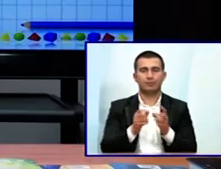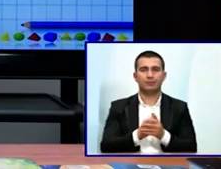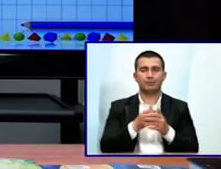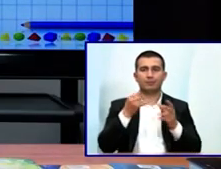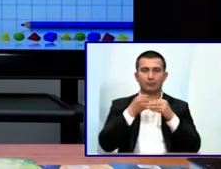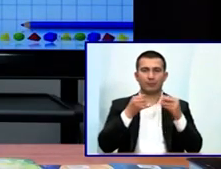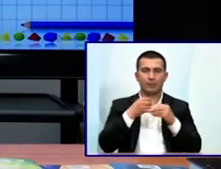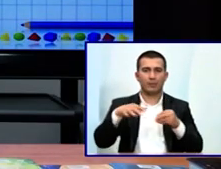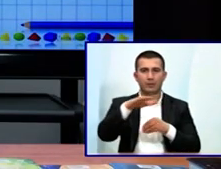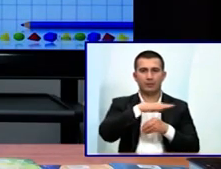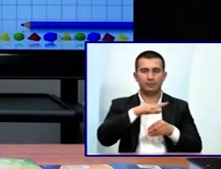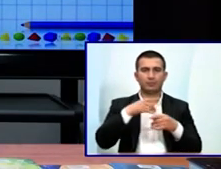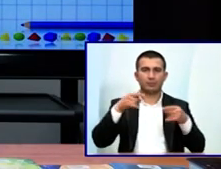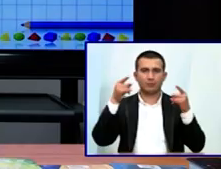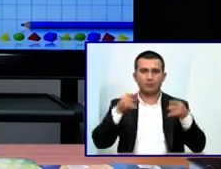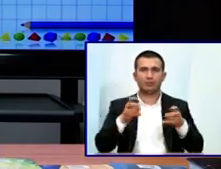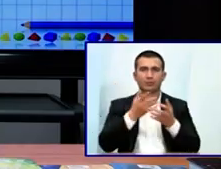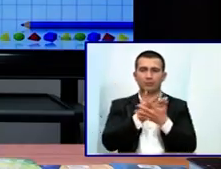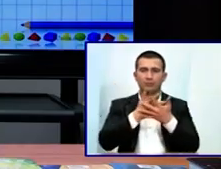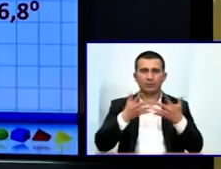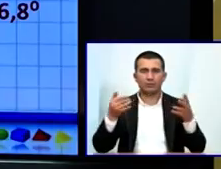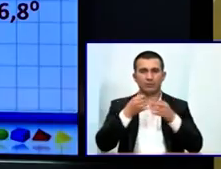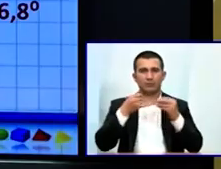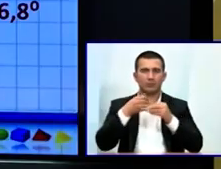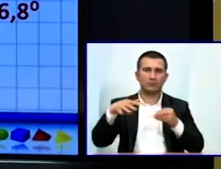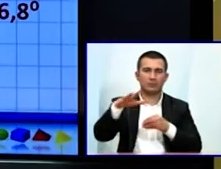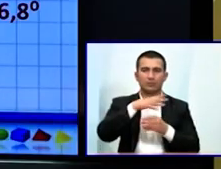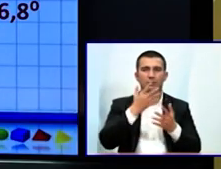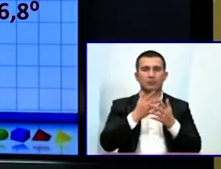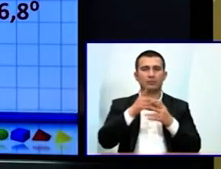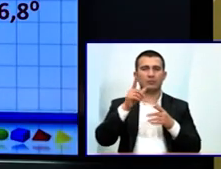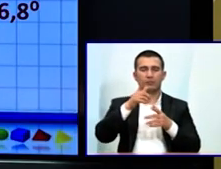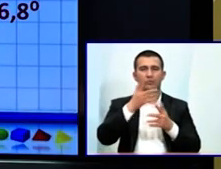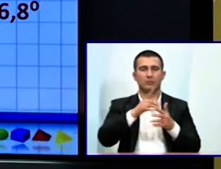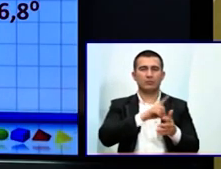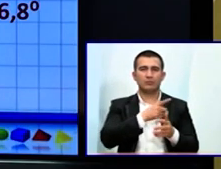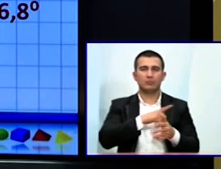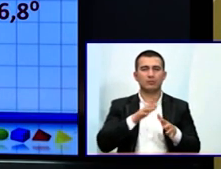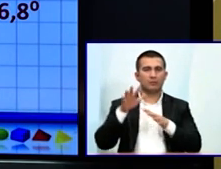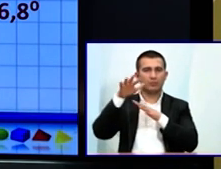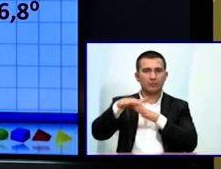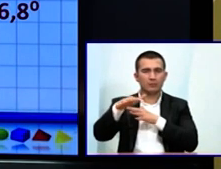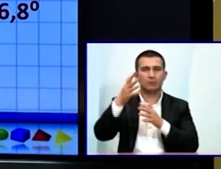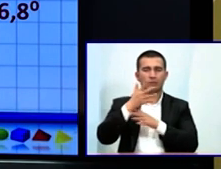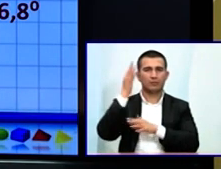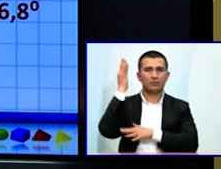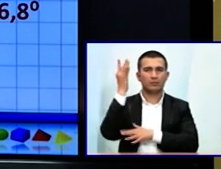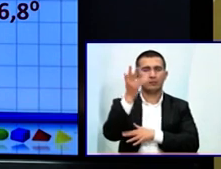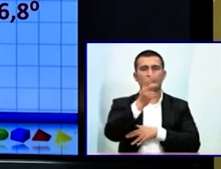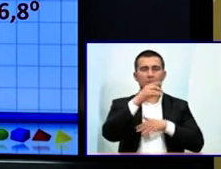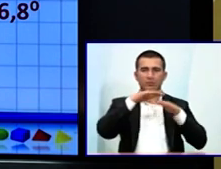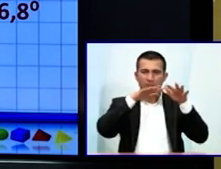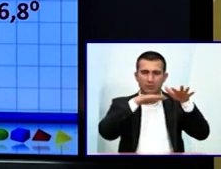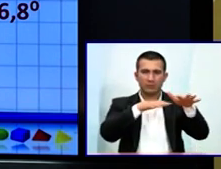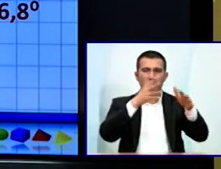yuzidagi maydonlar quyidagicha taqsimlangan. Yaylovlar va vodiylar 21%,